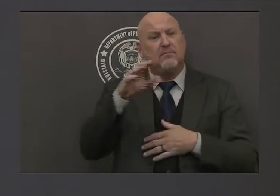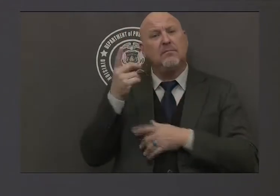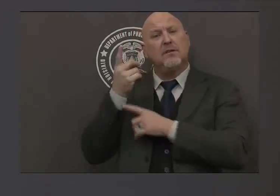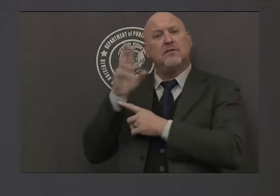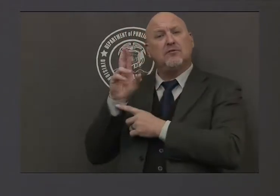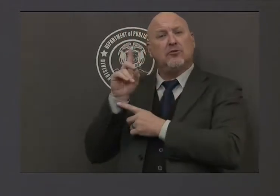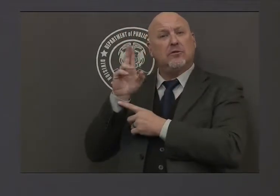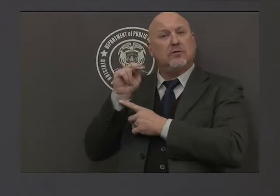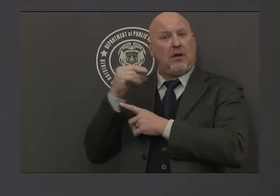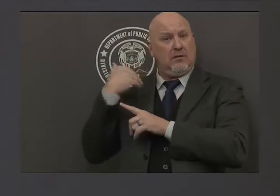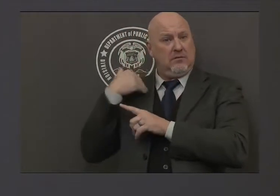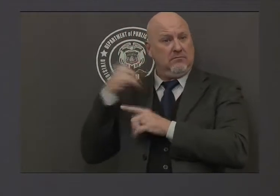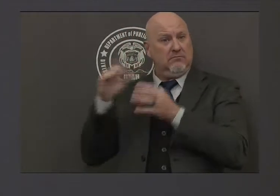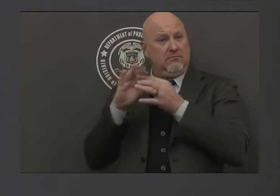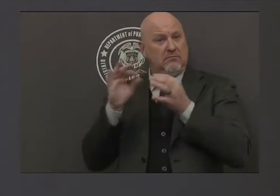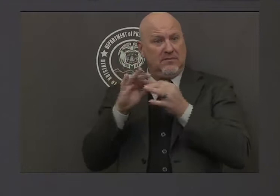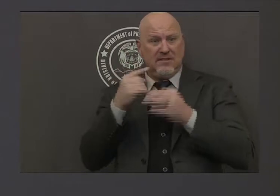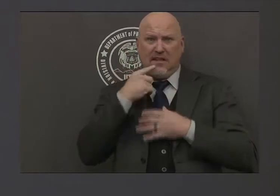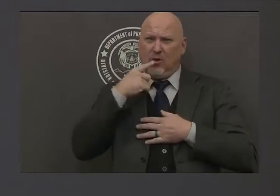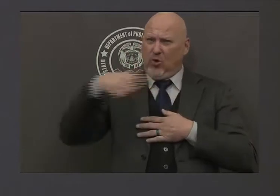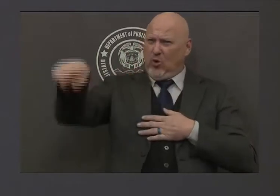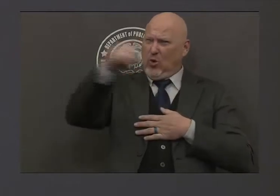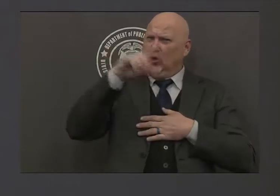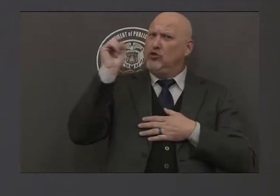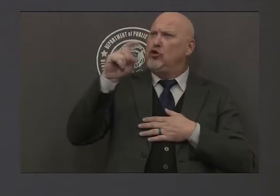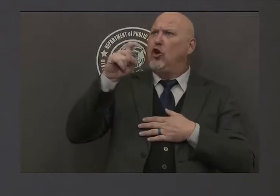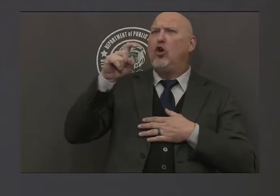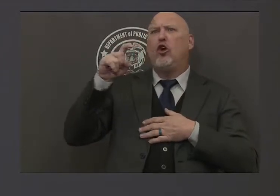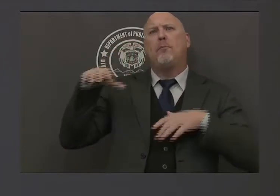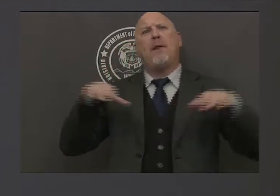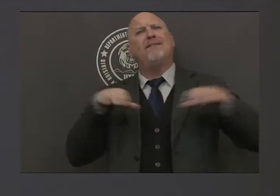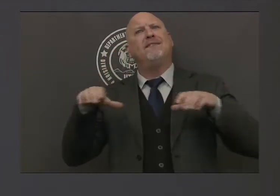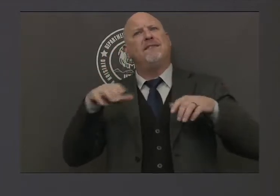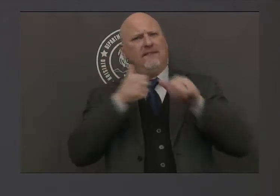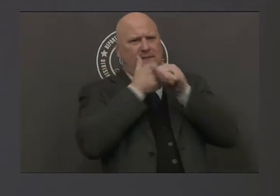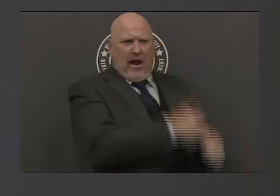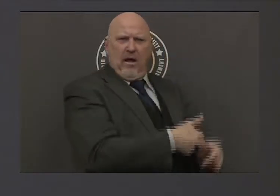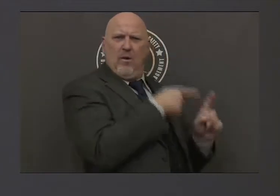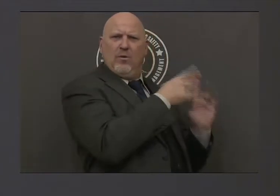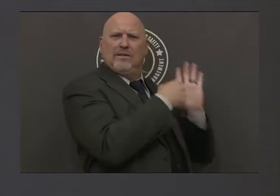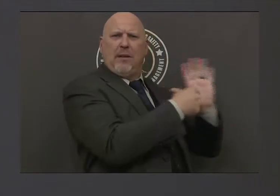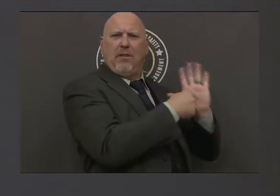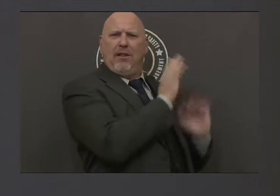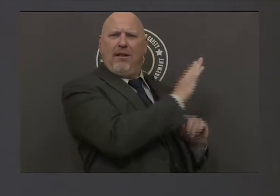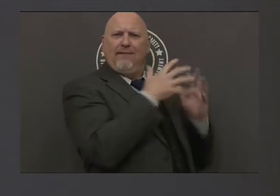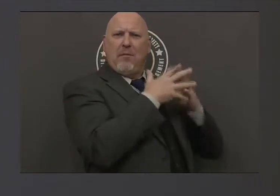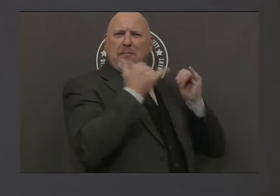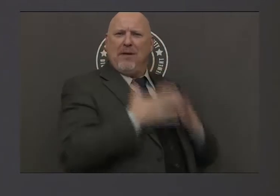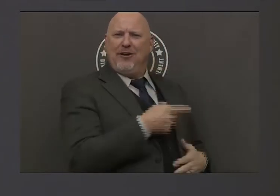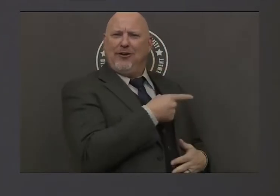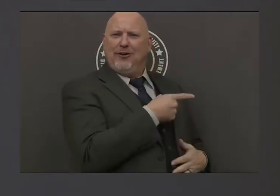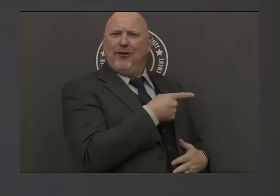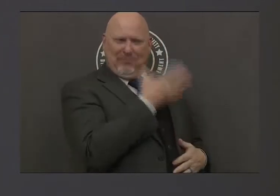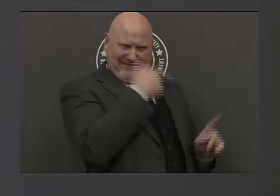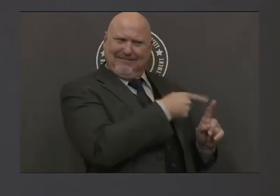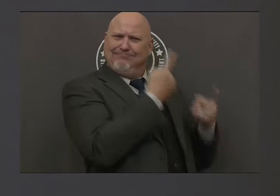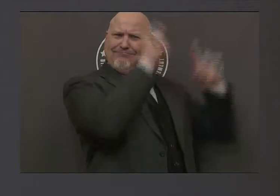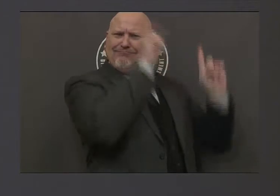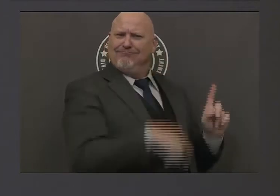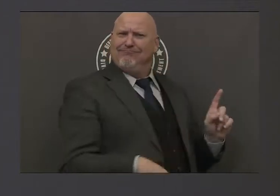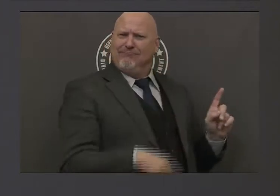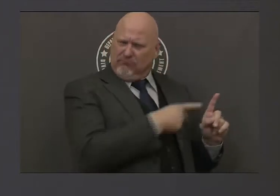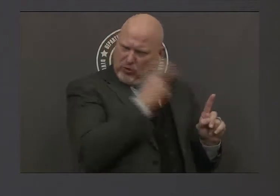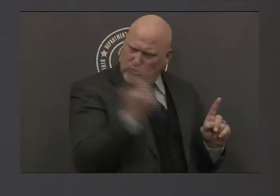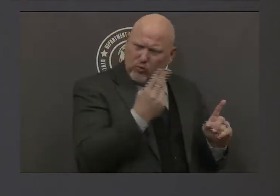commit ourselves and dedicate ourselves to having that kind of discipline of social distancing, wearing the masks,